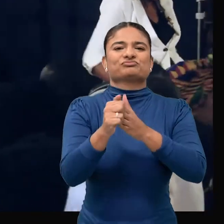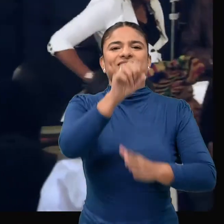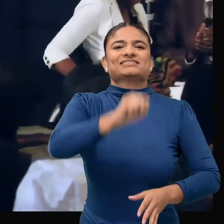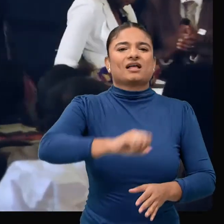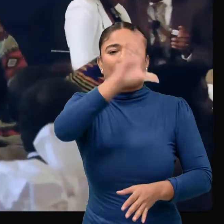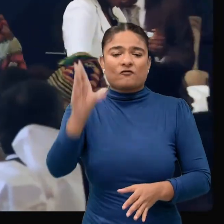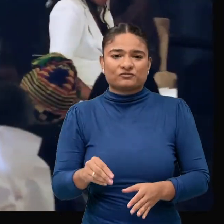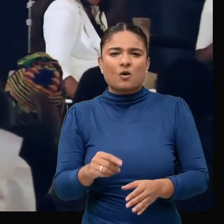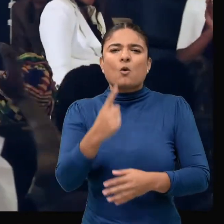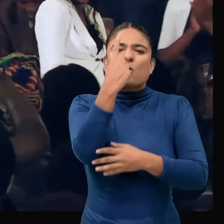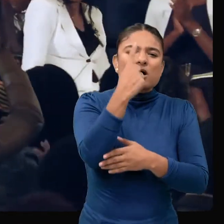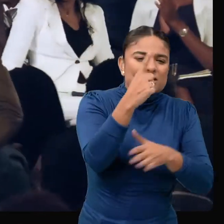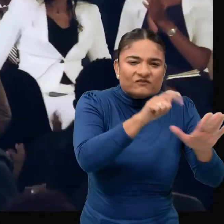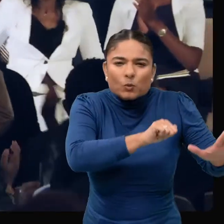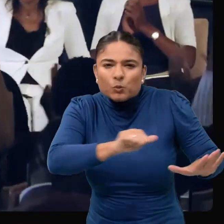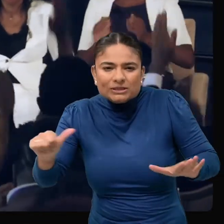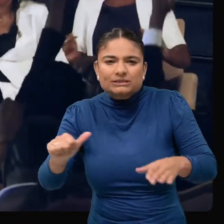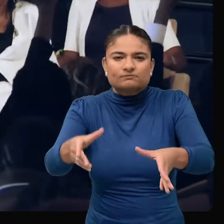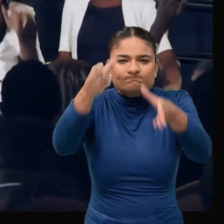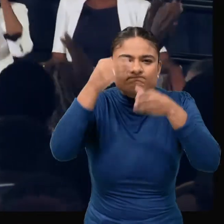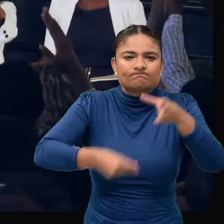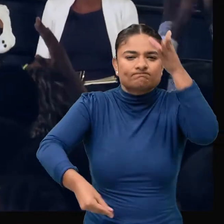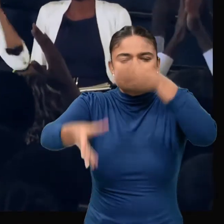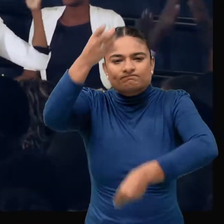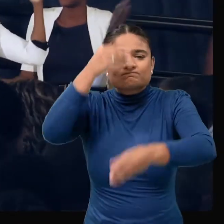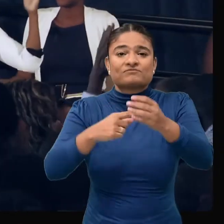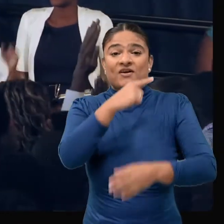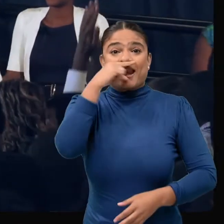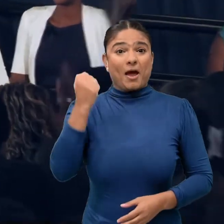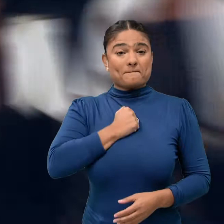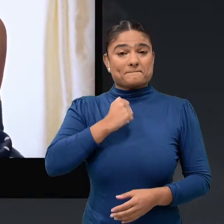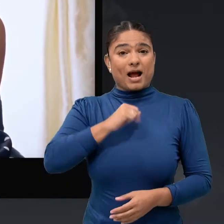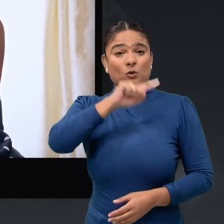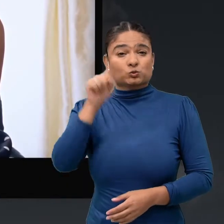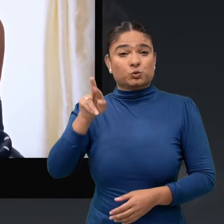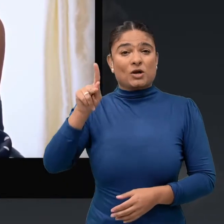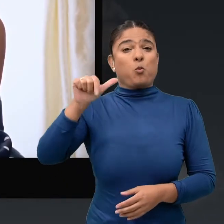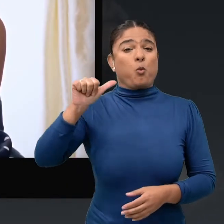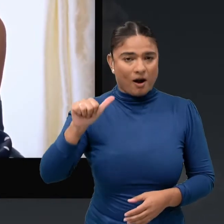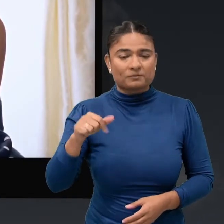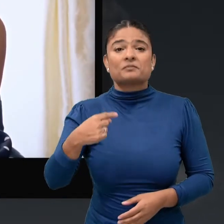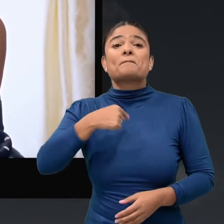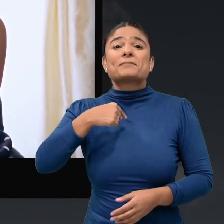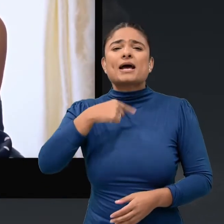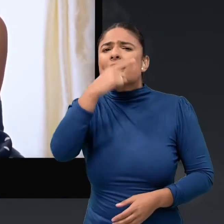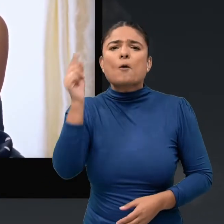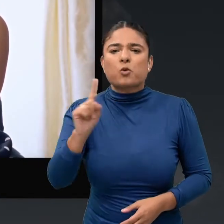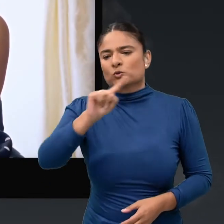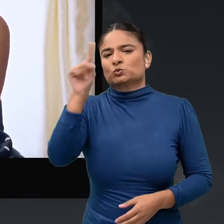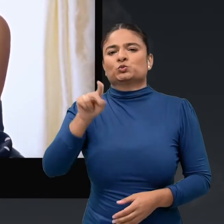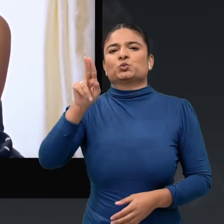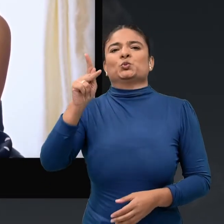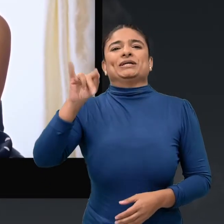Leaders, where she pursued a 7-week program in leadership. My name is Zukiswa. I'm commonly known as